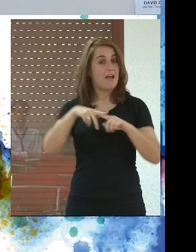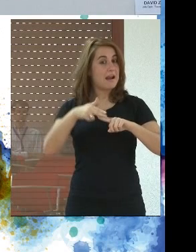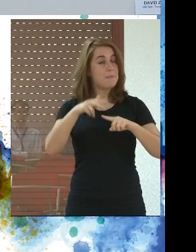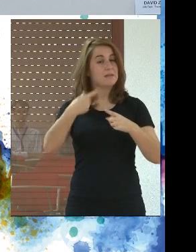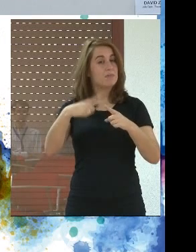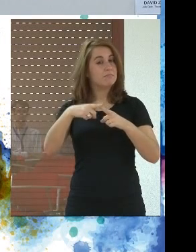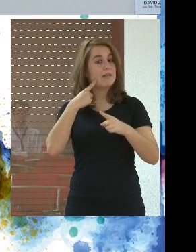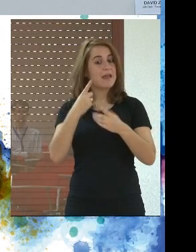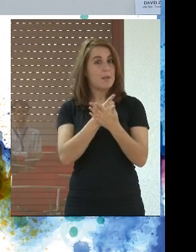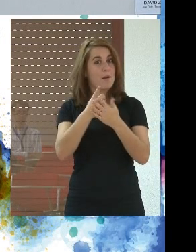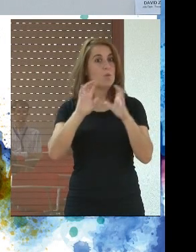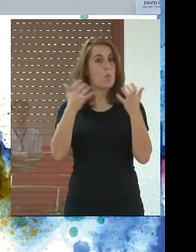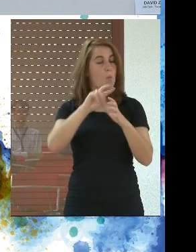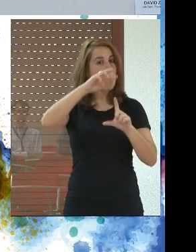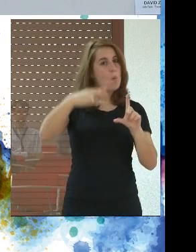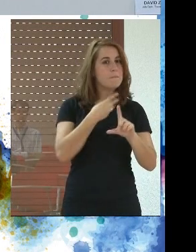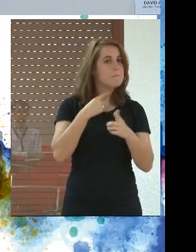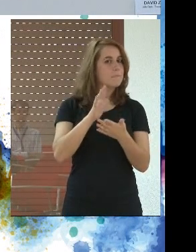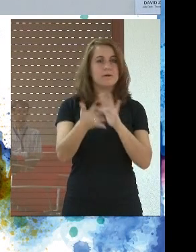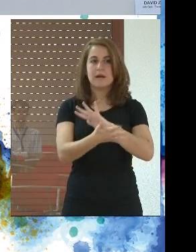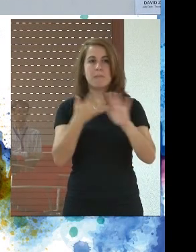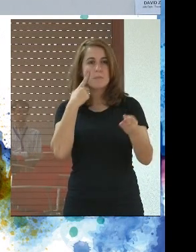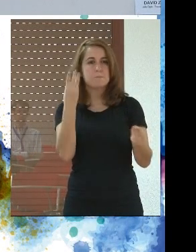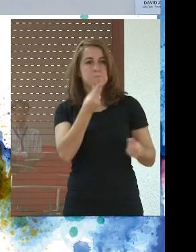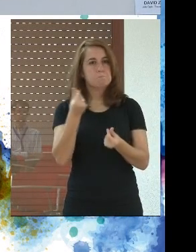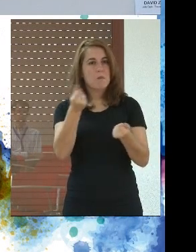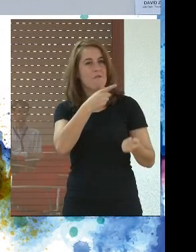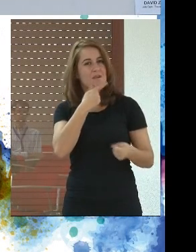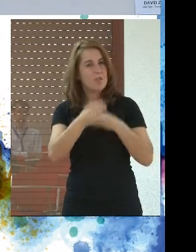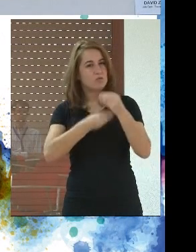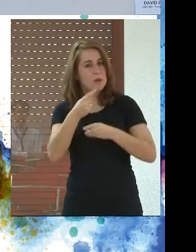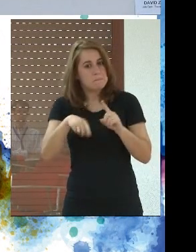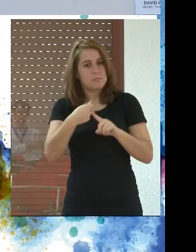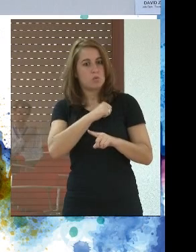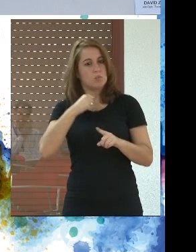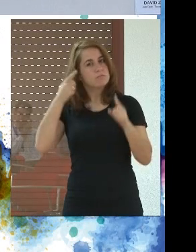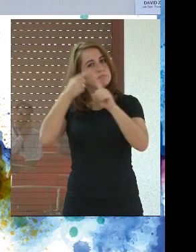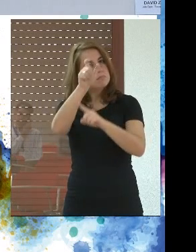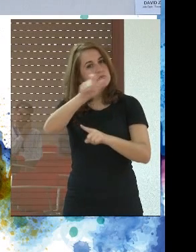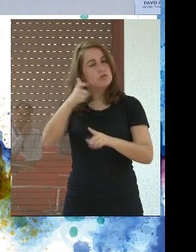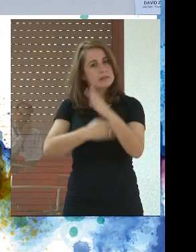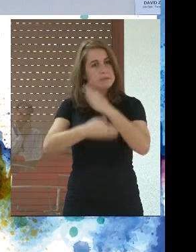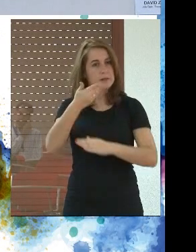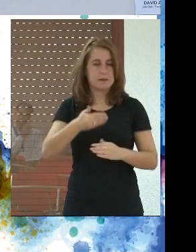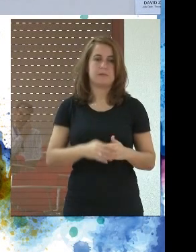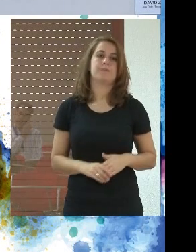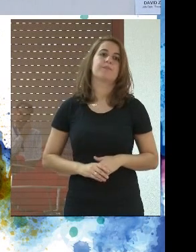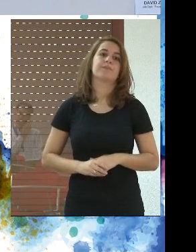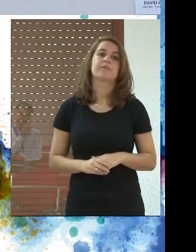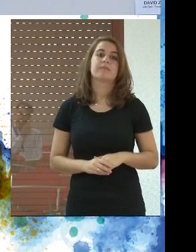web navigation tool which is quick, intuitive, and independent for these sort of patients, aimed at people that have severe